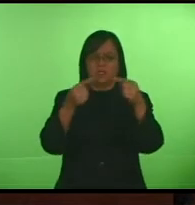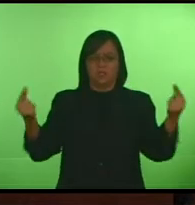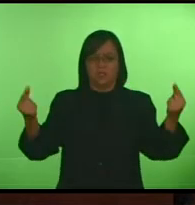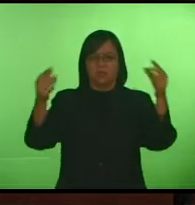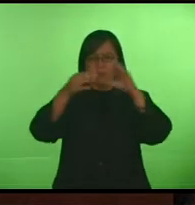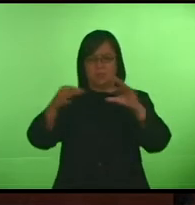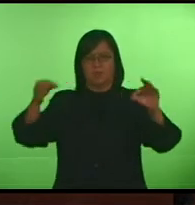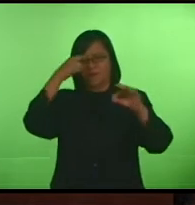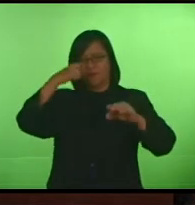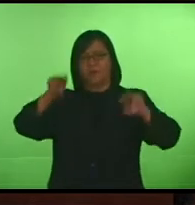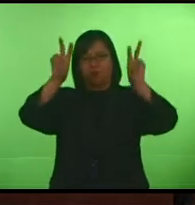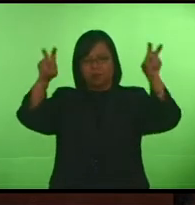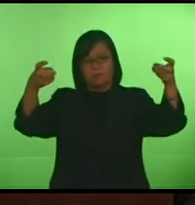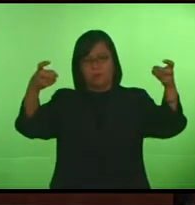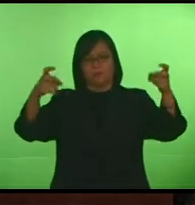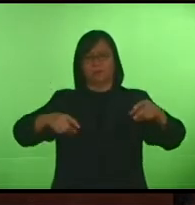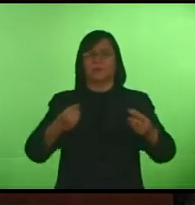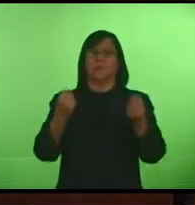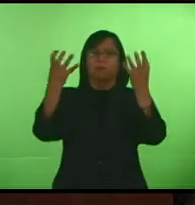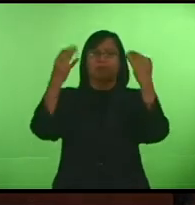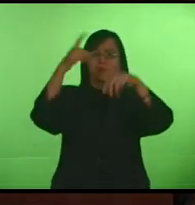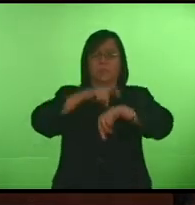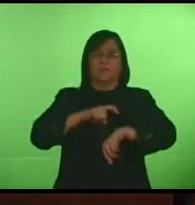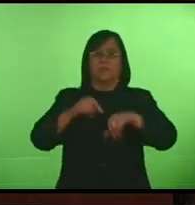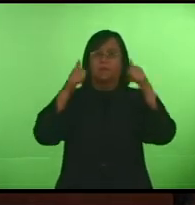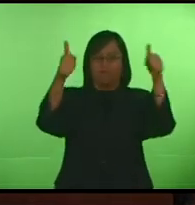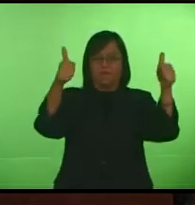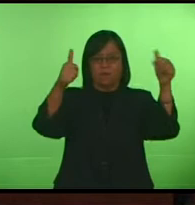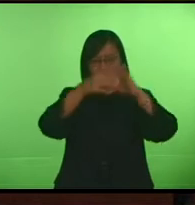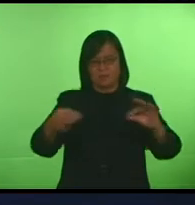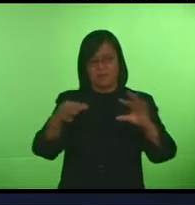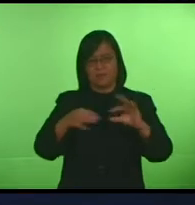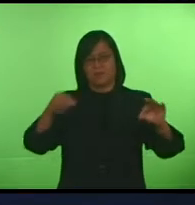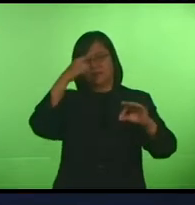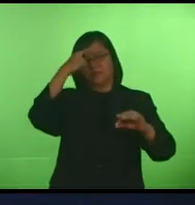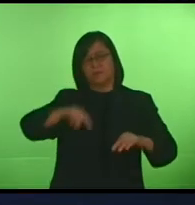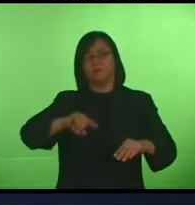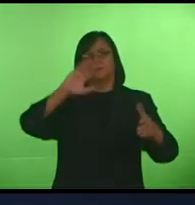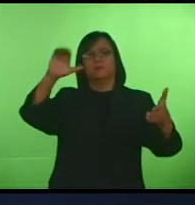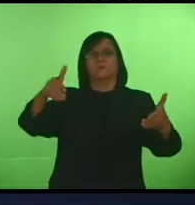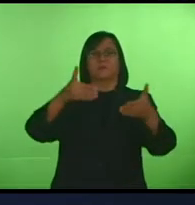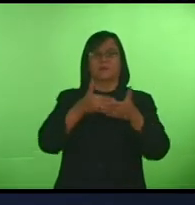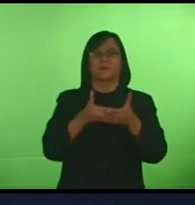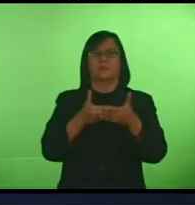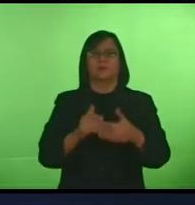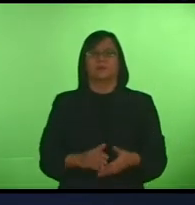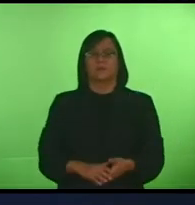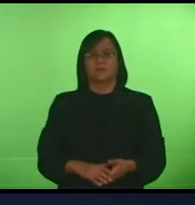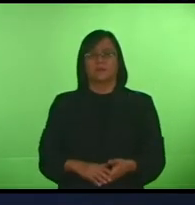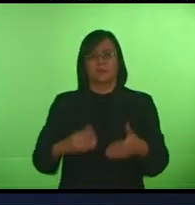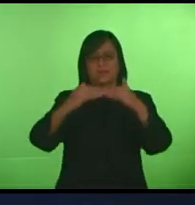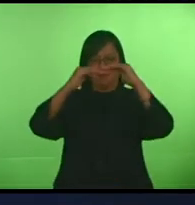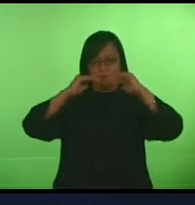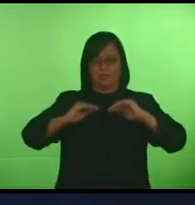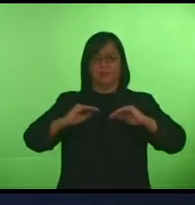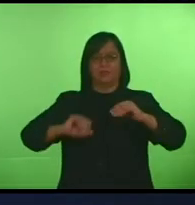most of the time, it is the first sentence in the introductory paragraph. Next is a supporting sentence